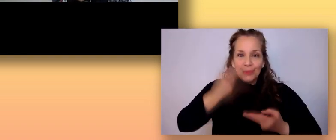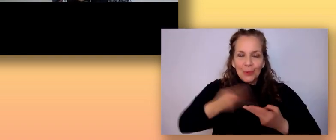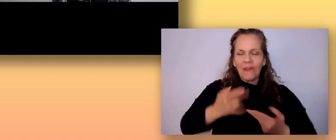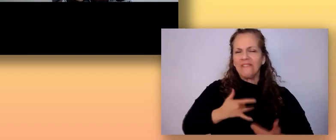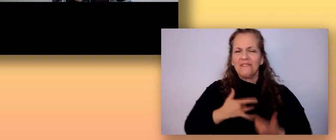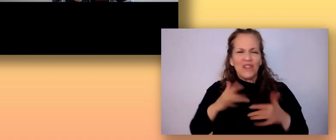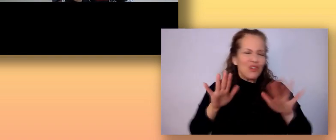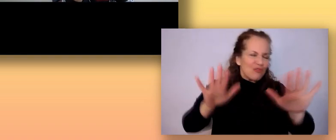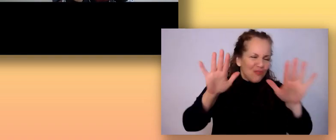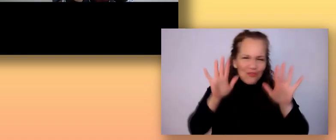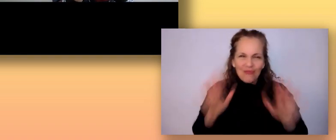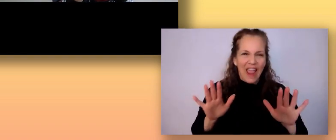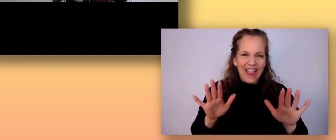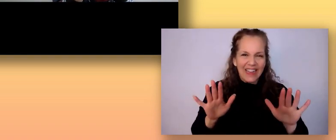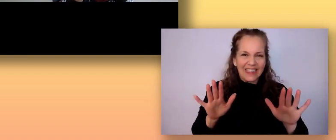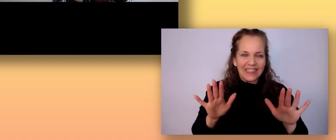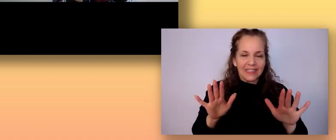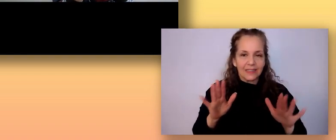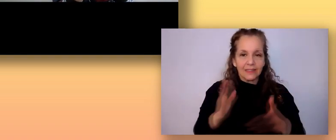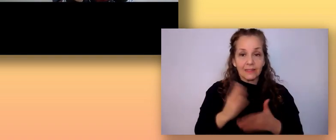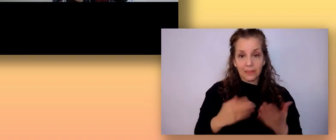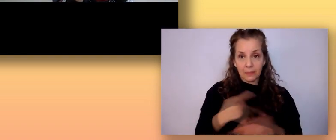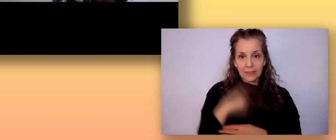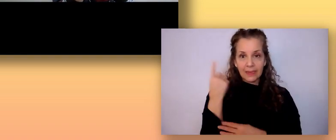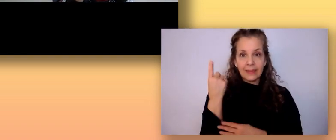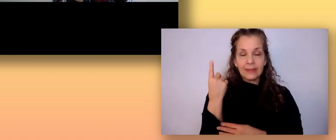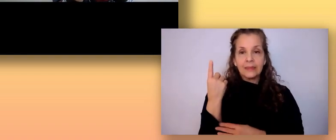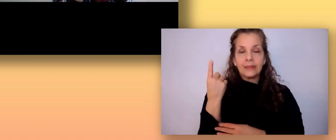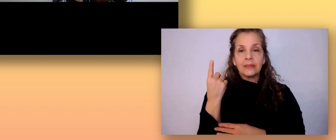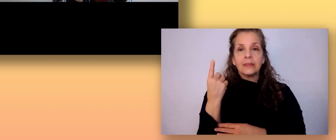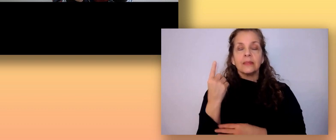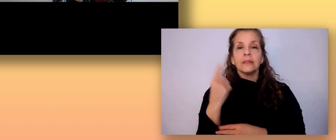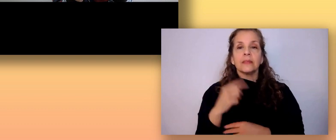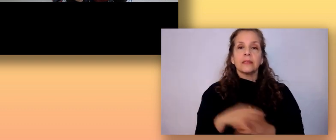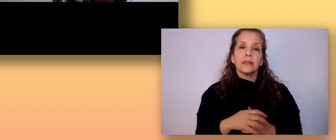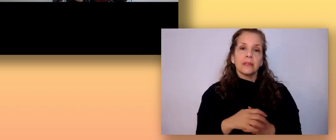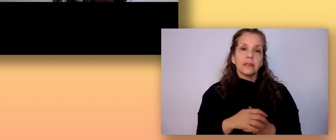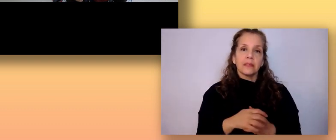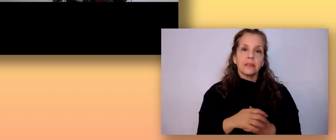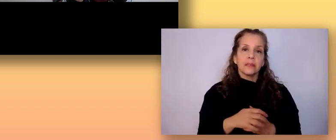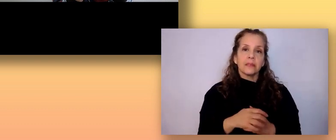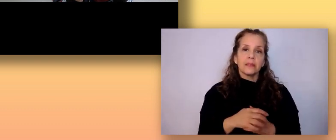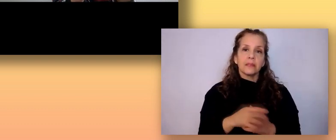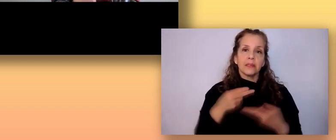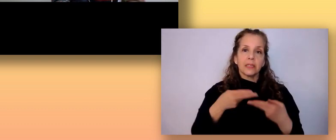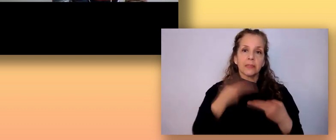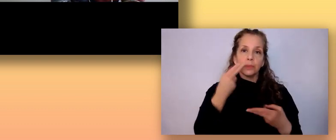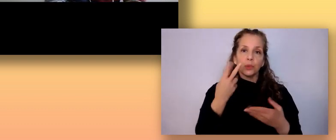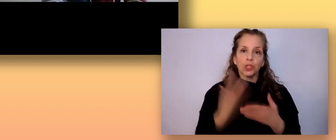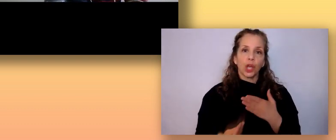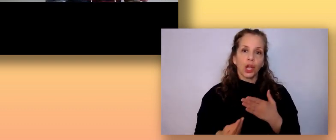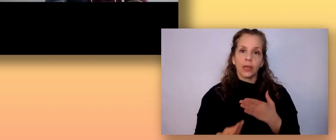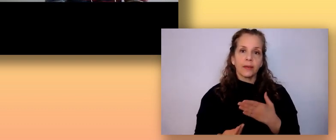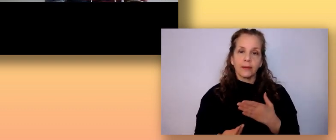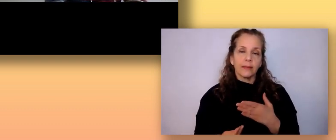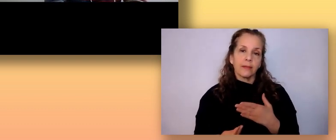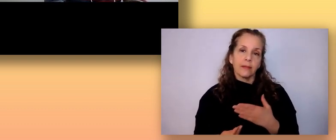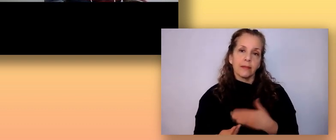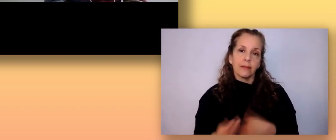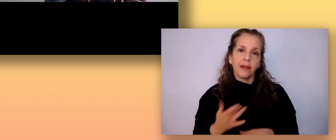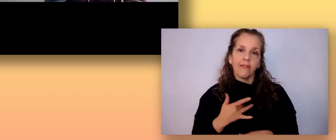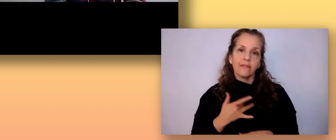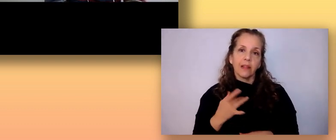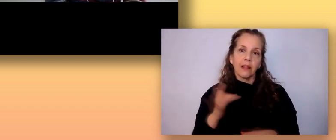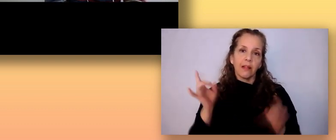And on other days, I have like no spoons at all and I feel